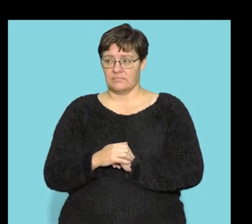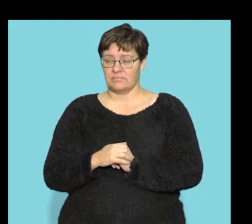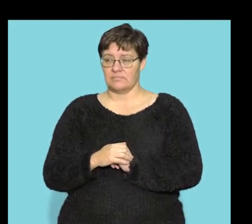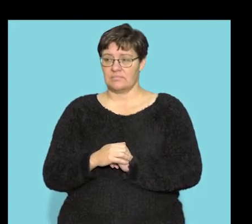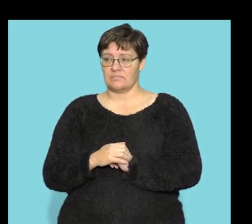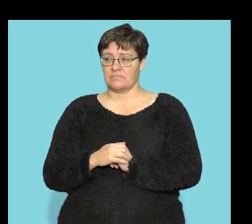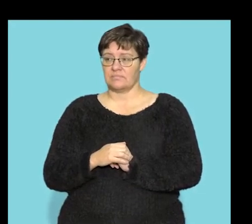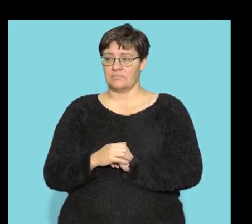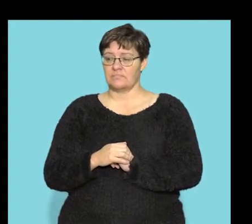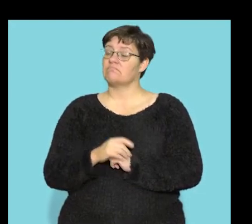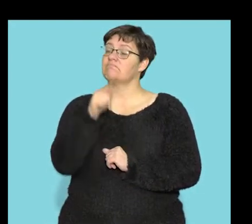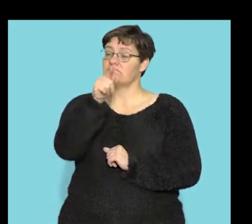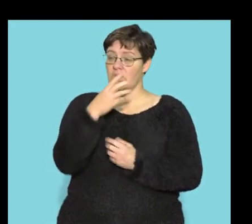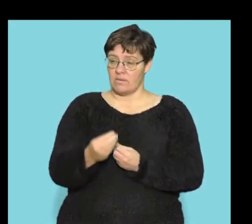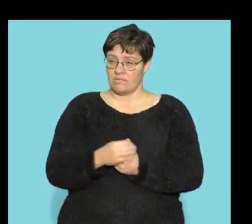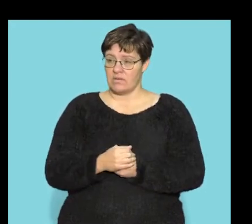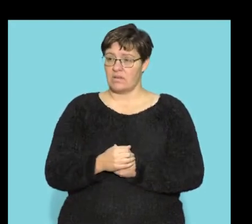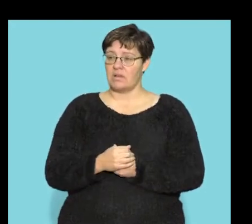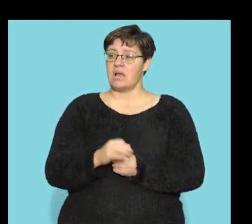3,345,000. Okay, so there we go.